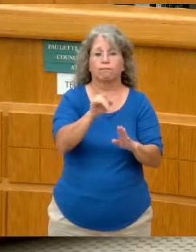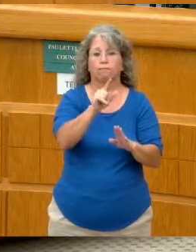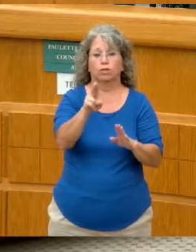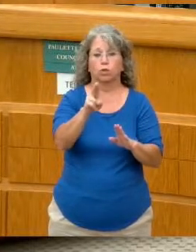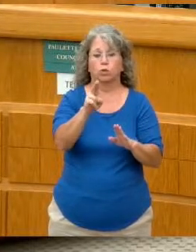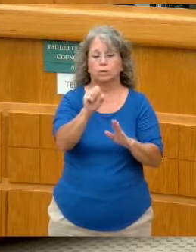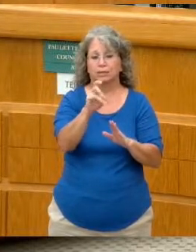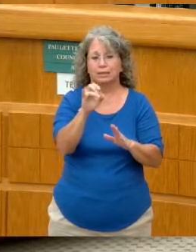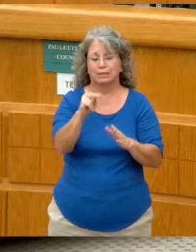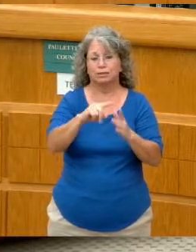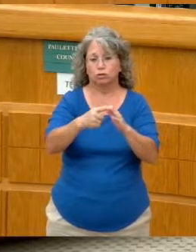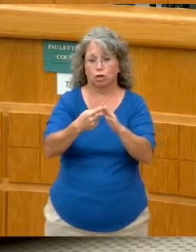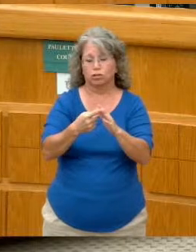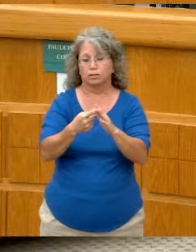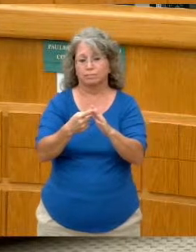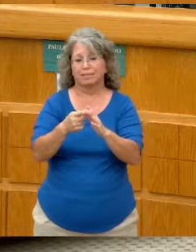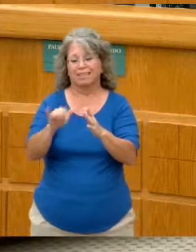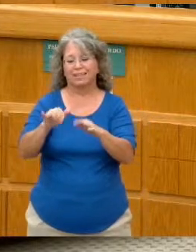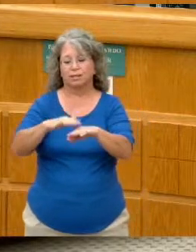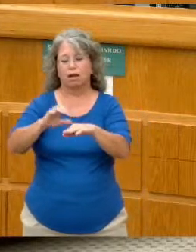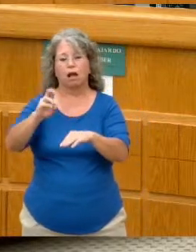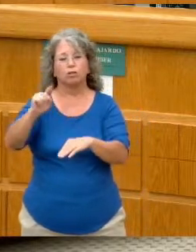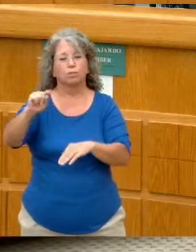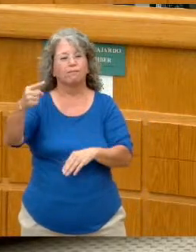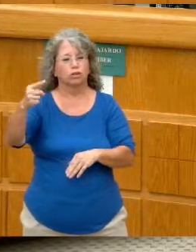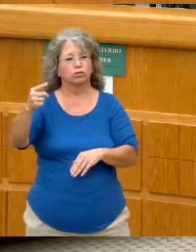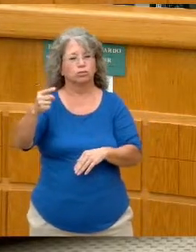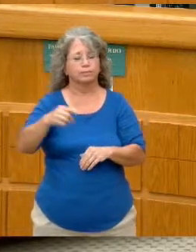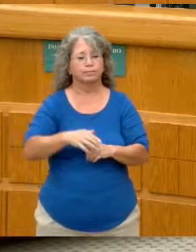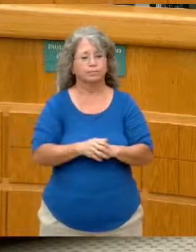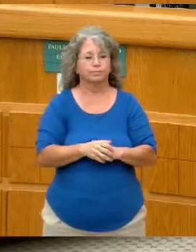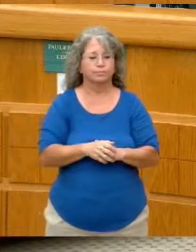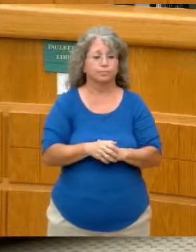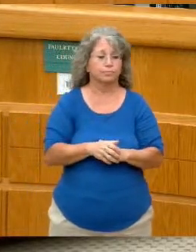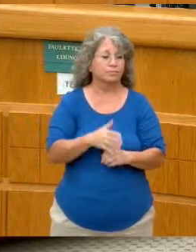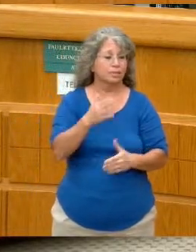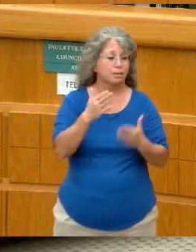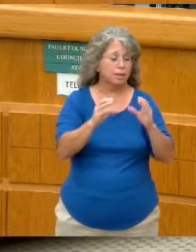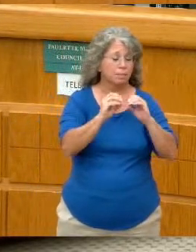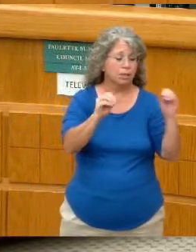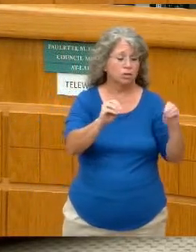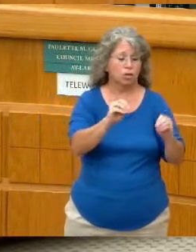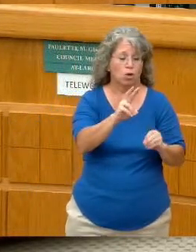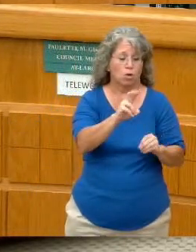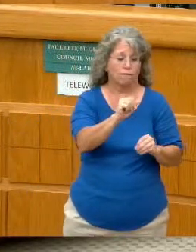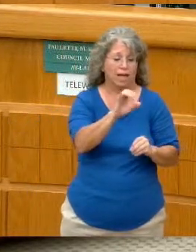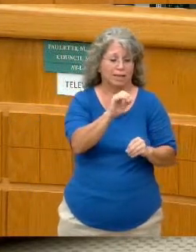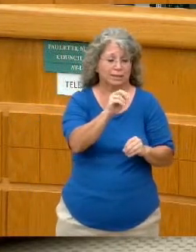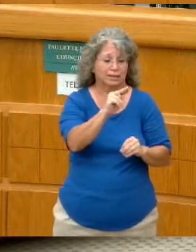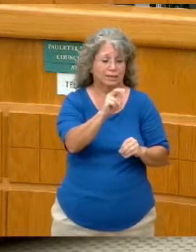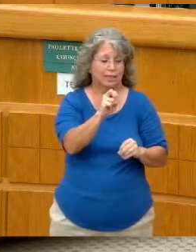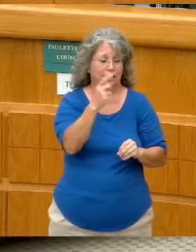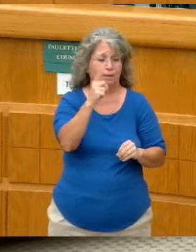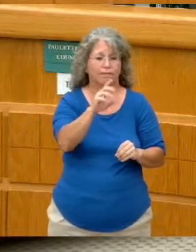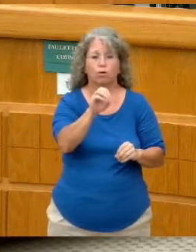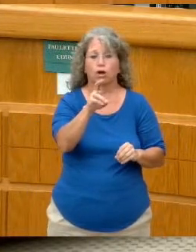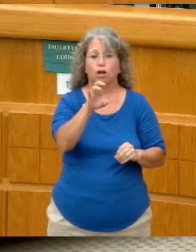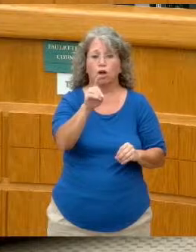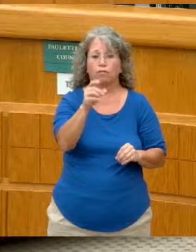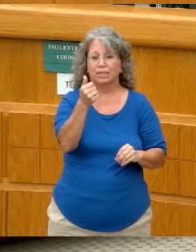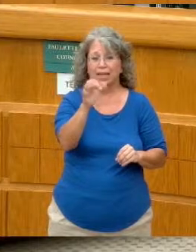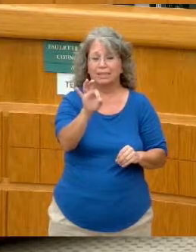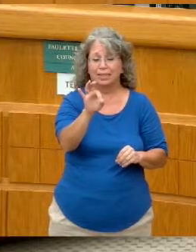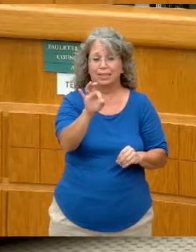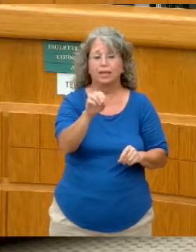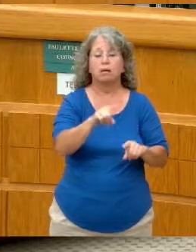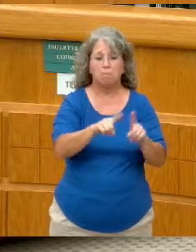season starts October 1st. There may not be a vaccine for COVID-19, but we do have a vaccine for seasonal